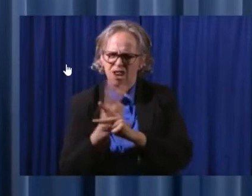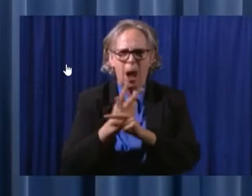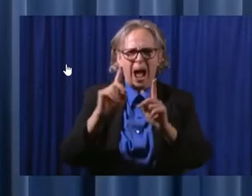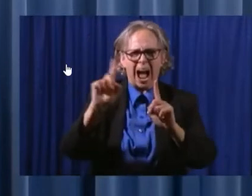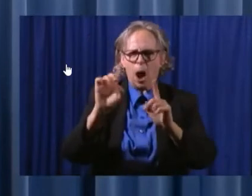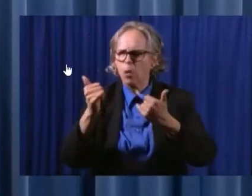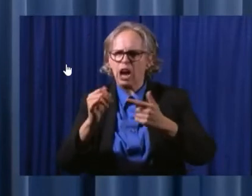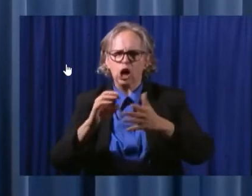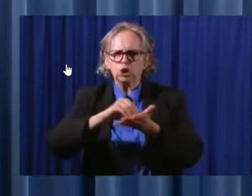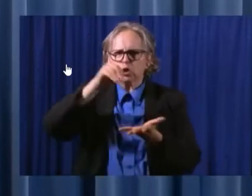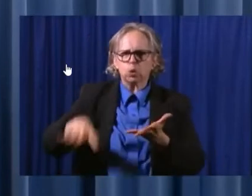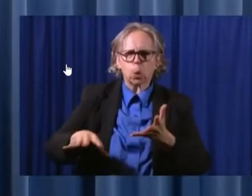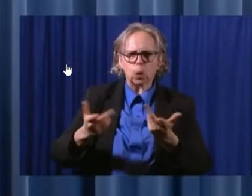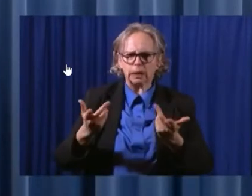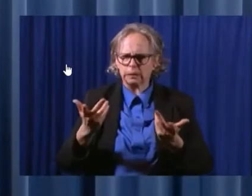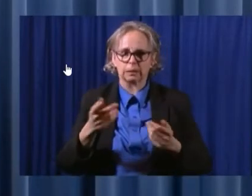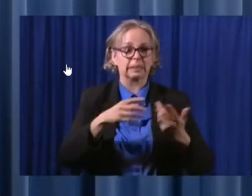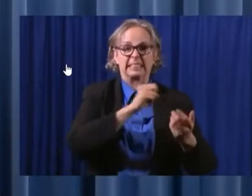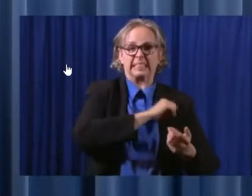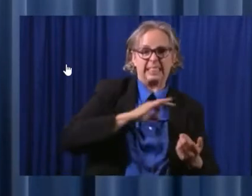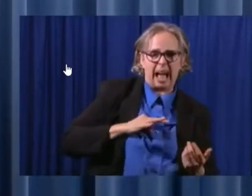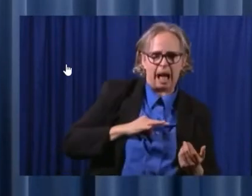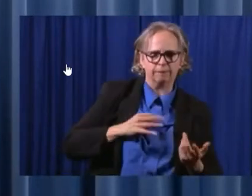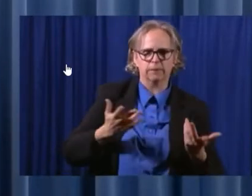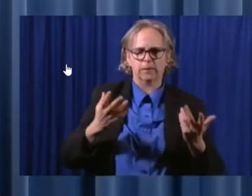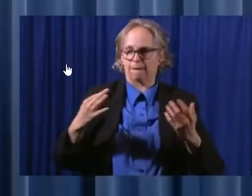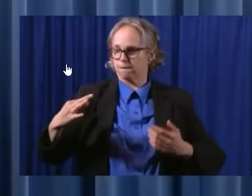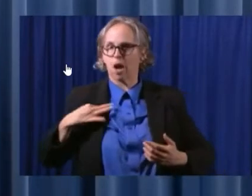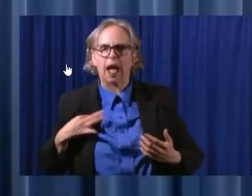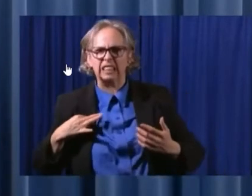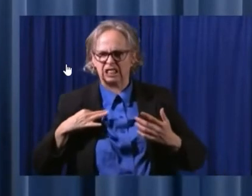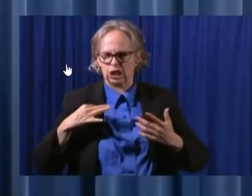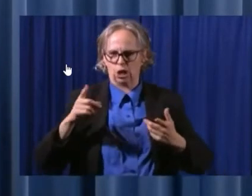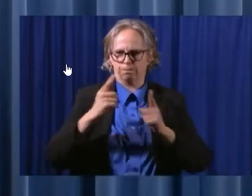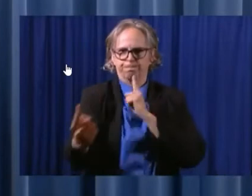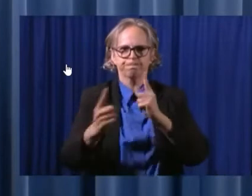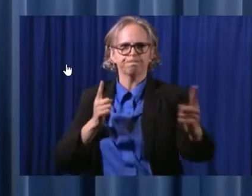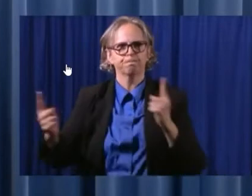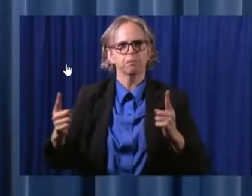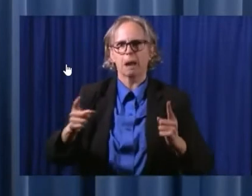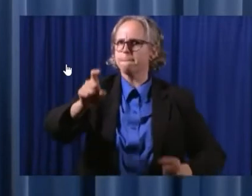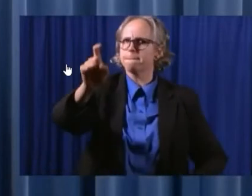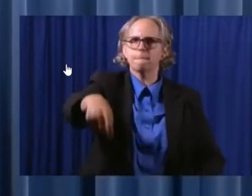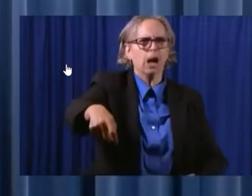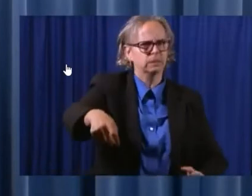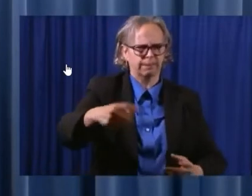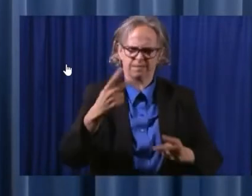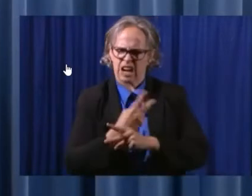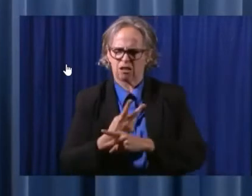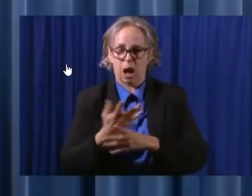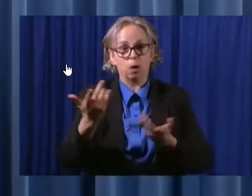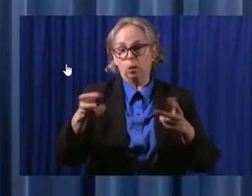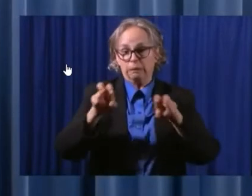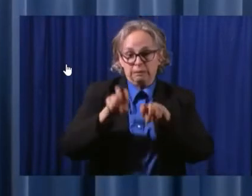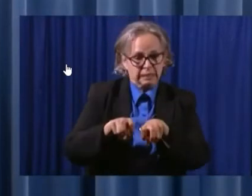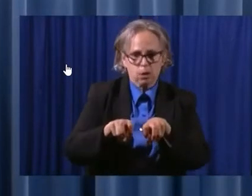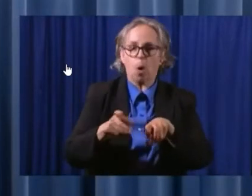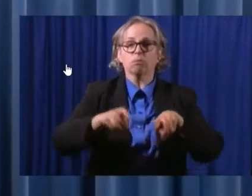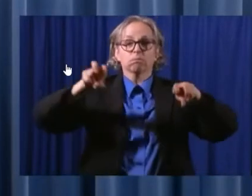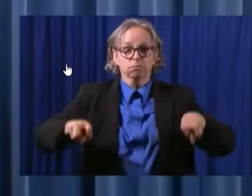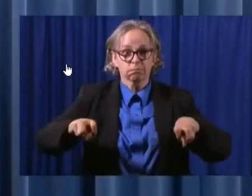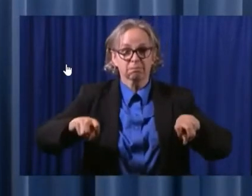and volunteers as often as possible in all school environments, including classrooms, hallways, restrooms,